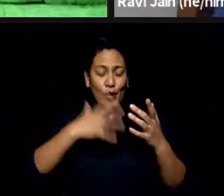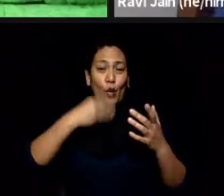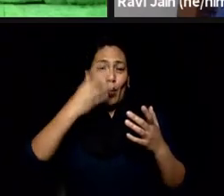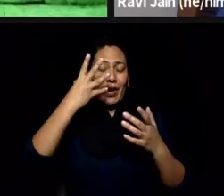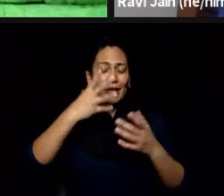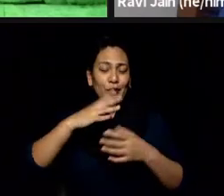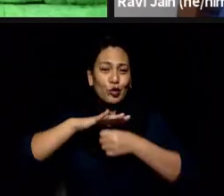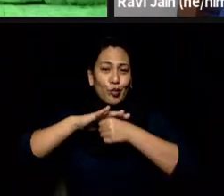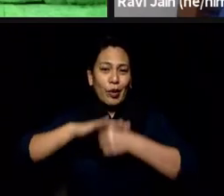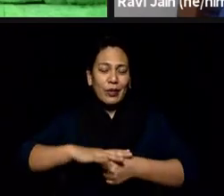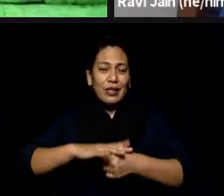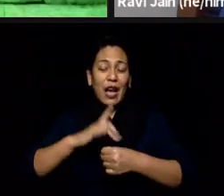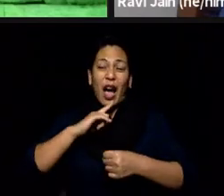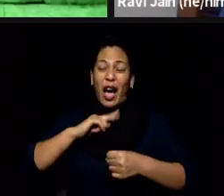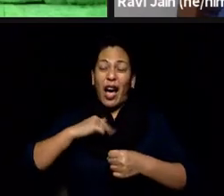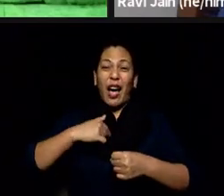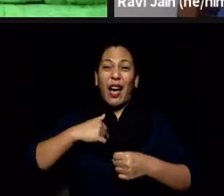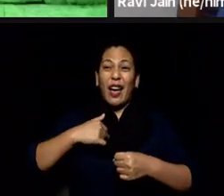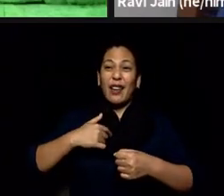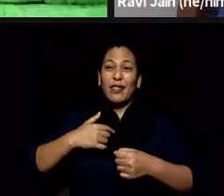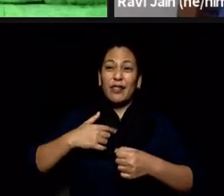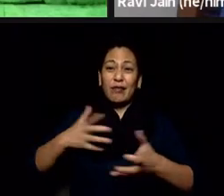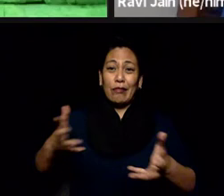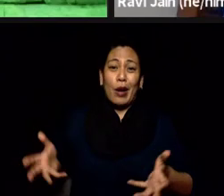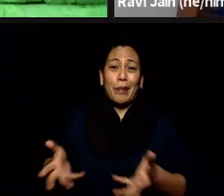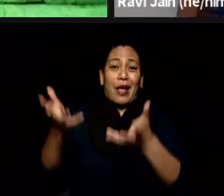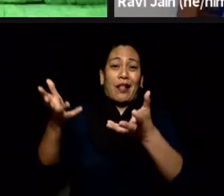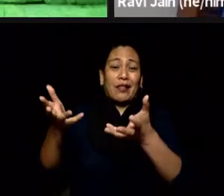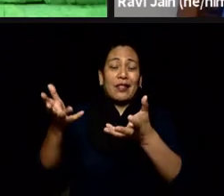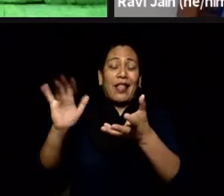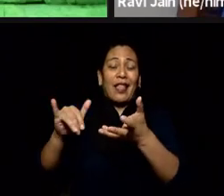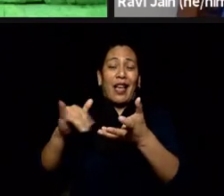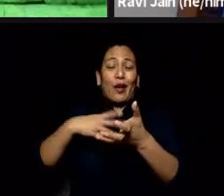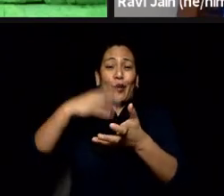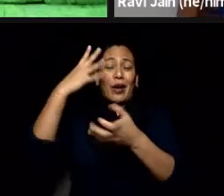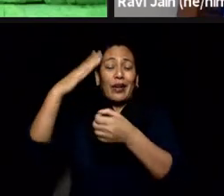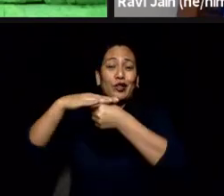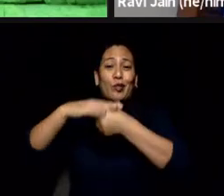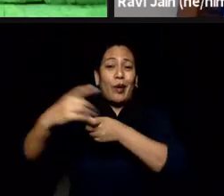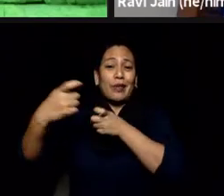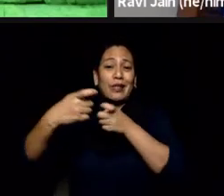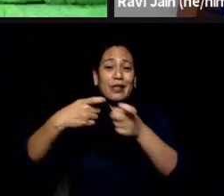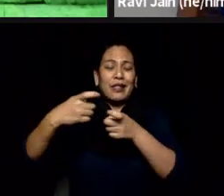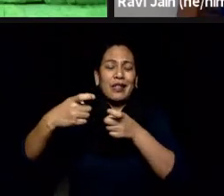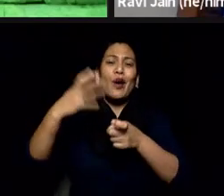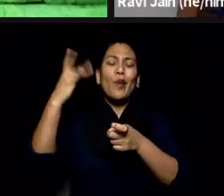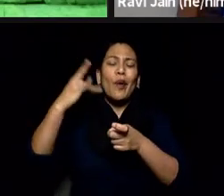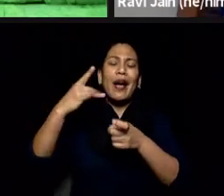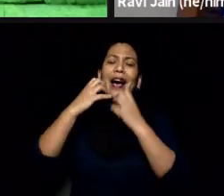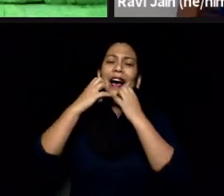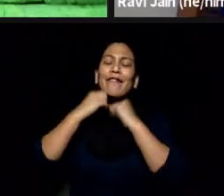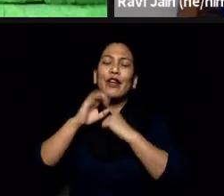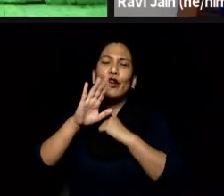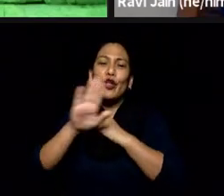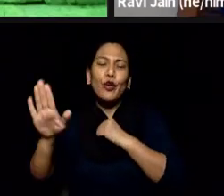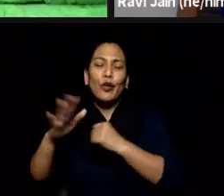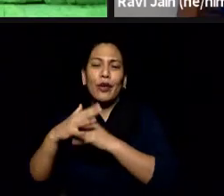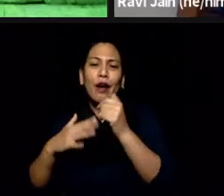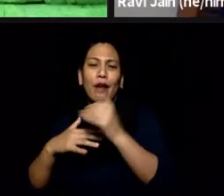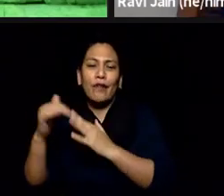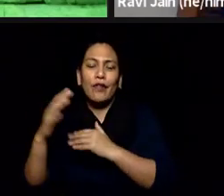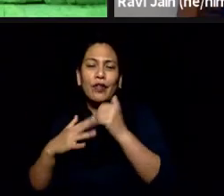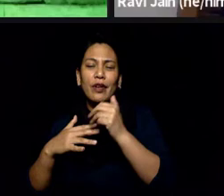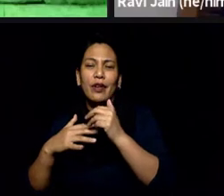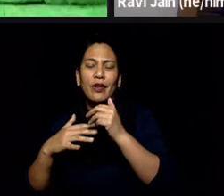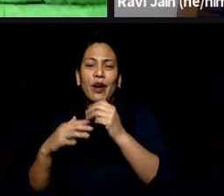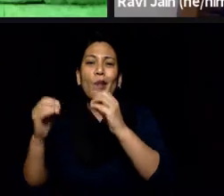I've upheld white supremacy by valuing the comfort of white people over Black and Indigenous and racialized folks. It's